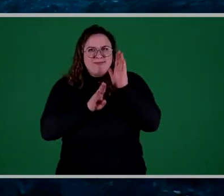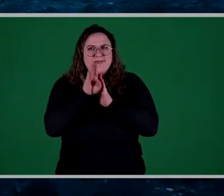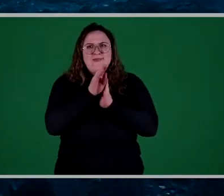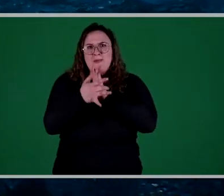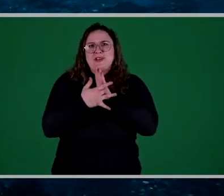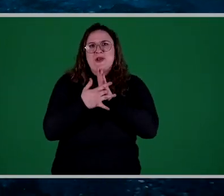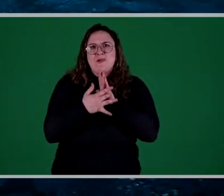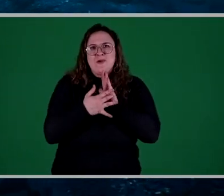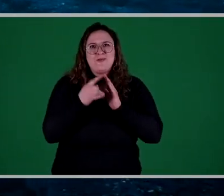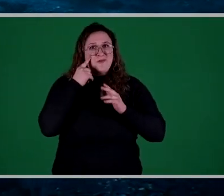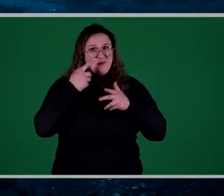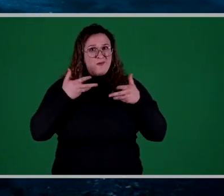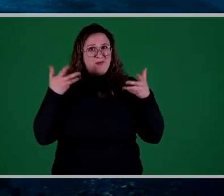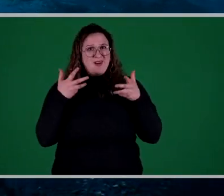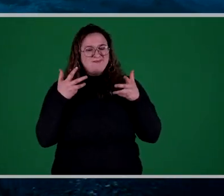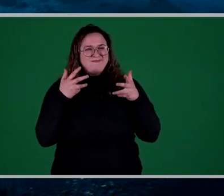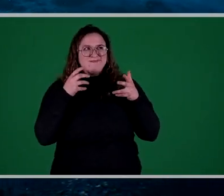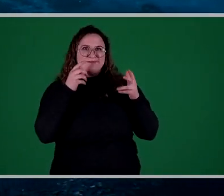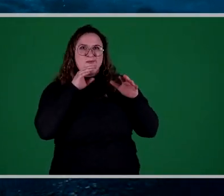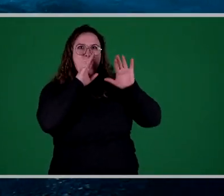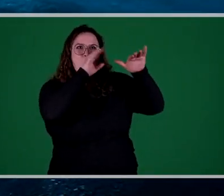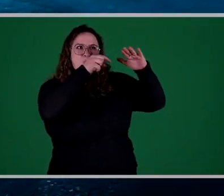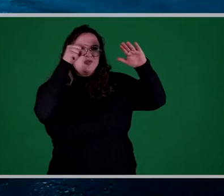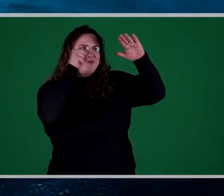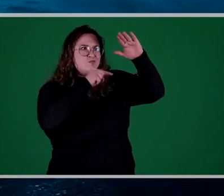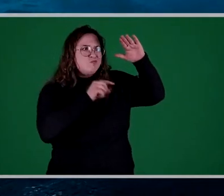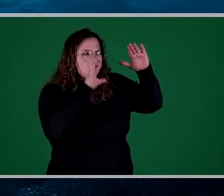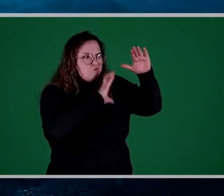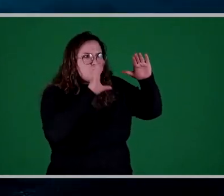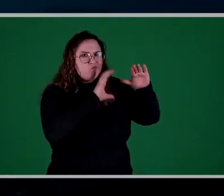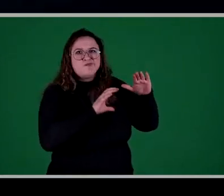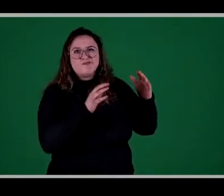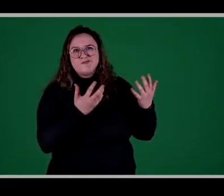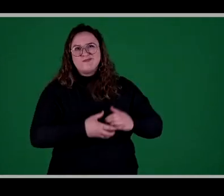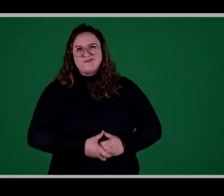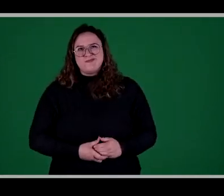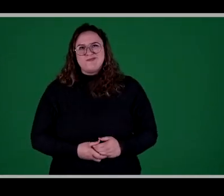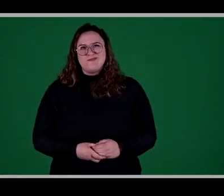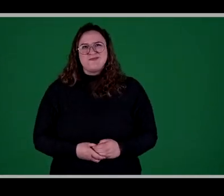new technology for exploring the deep ocean.